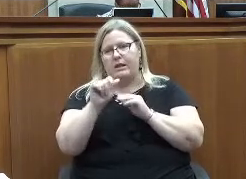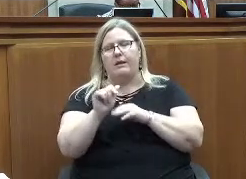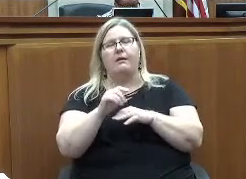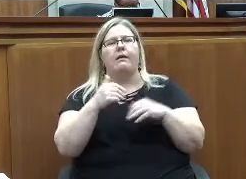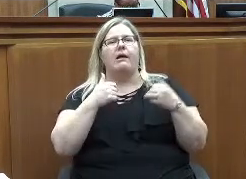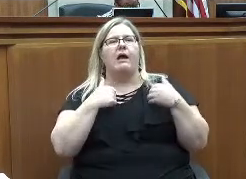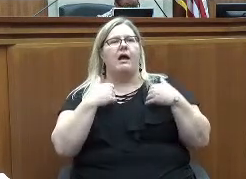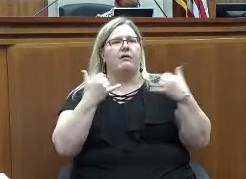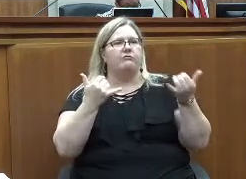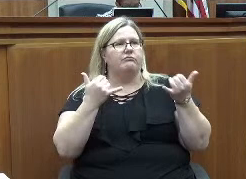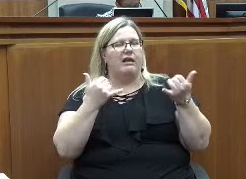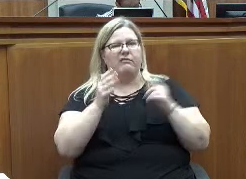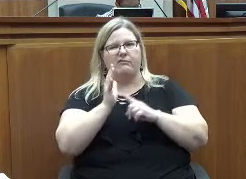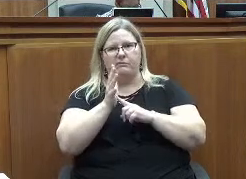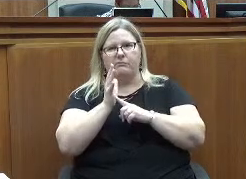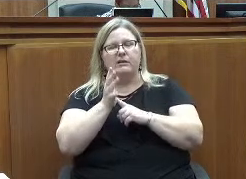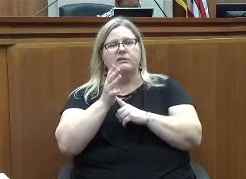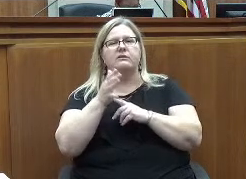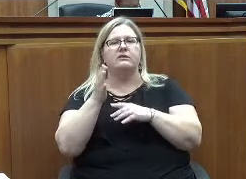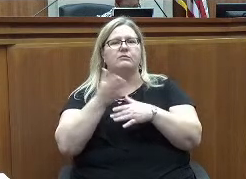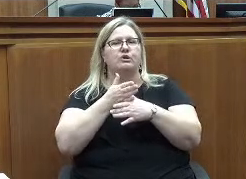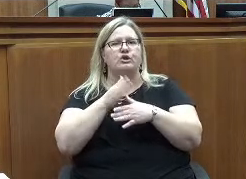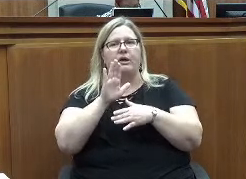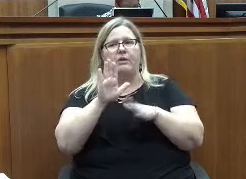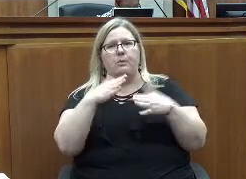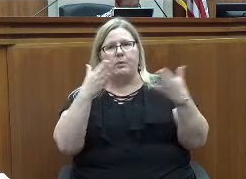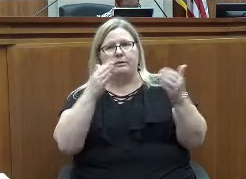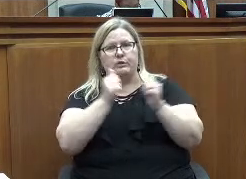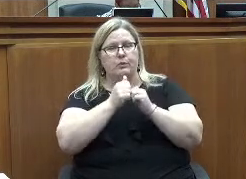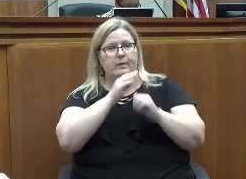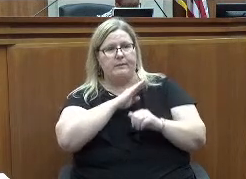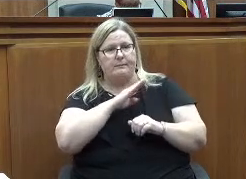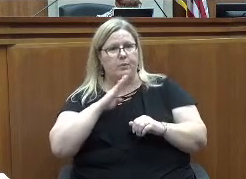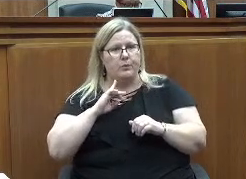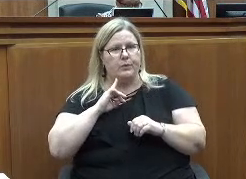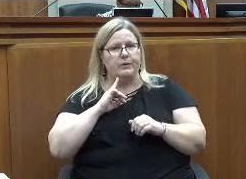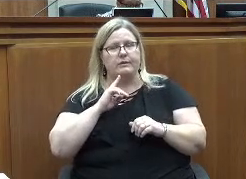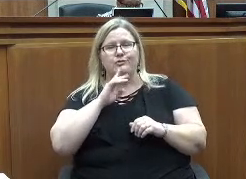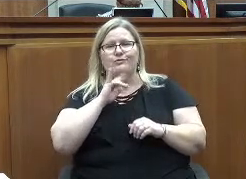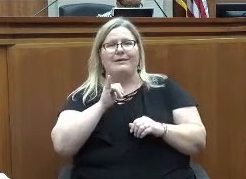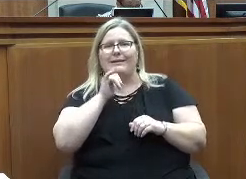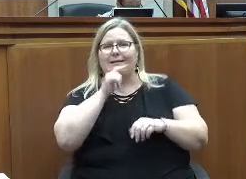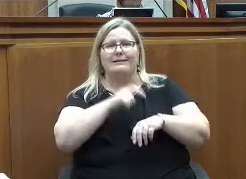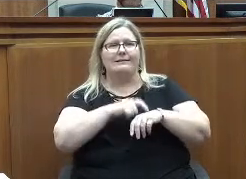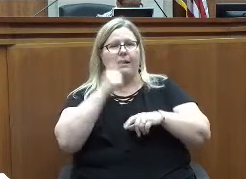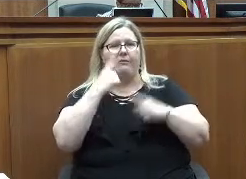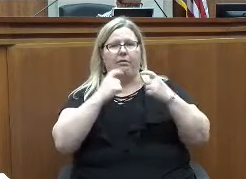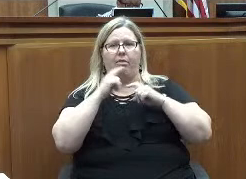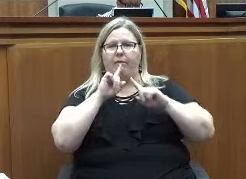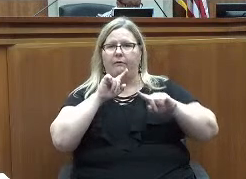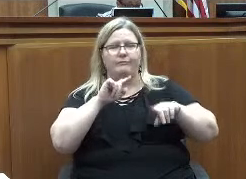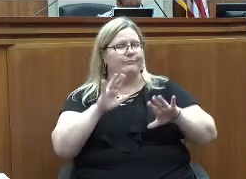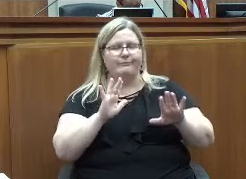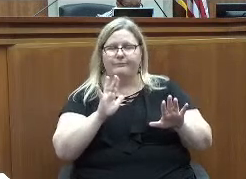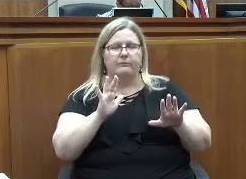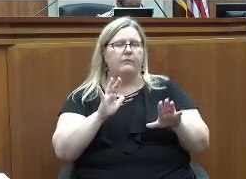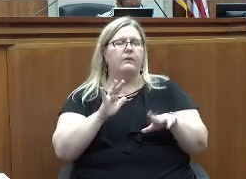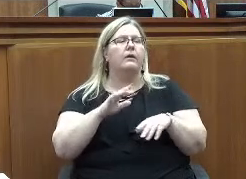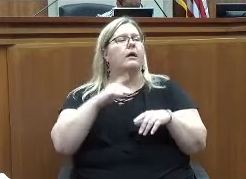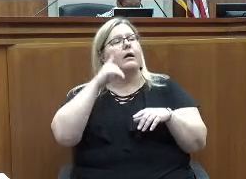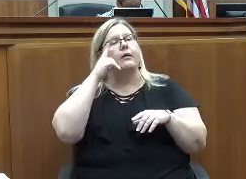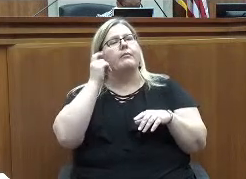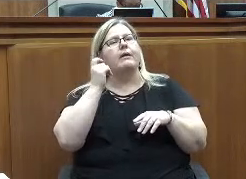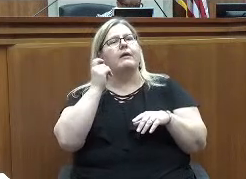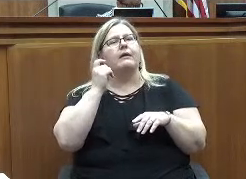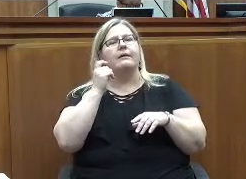have essentially 5 minutes to share their proposal with the board. This is really not a time for question and answering because